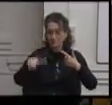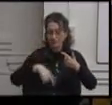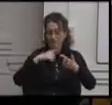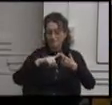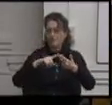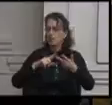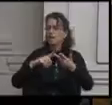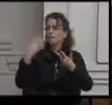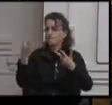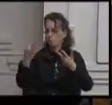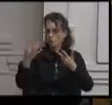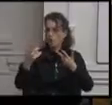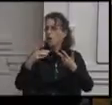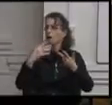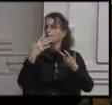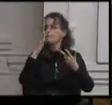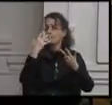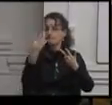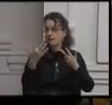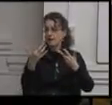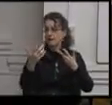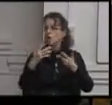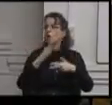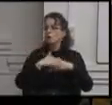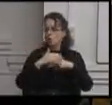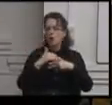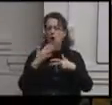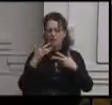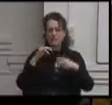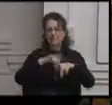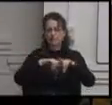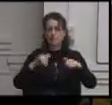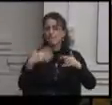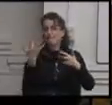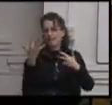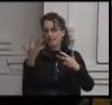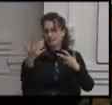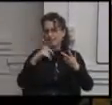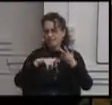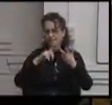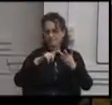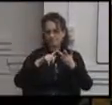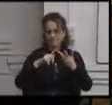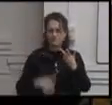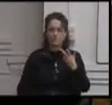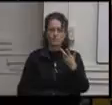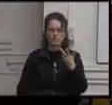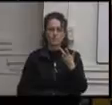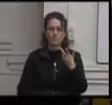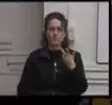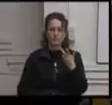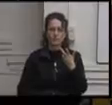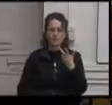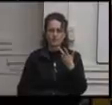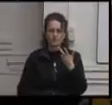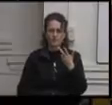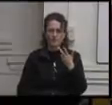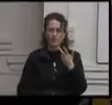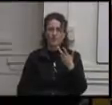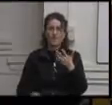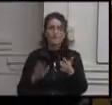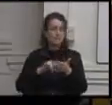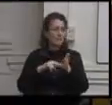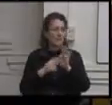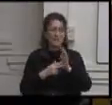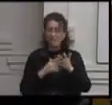of 515 calls were affected by the fact that we had to split our staffs in order